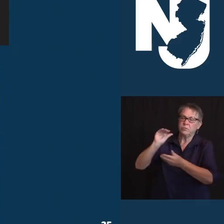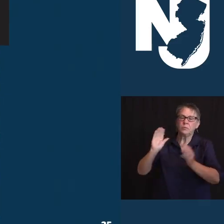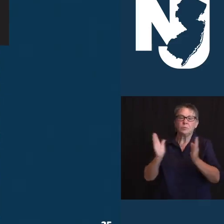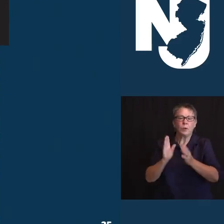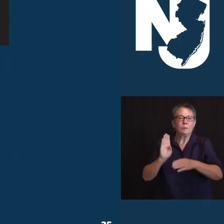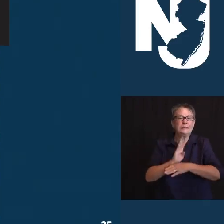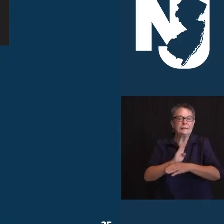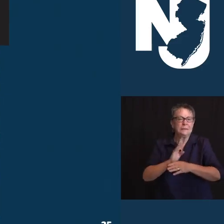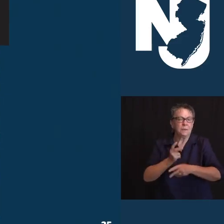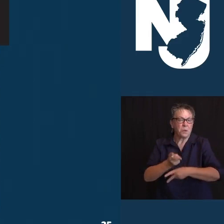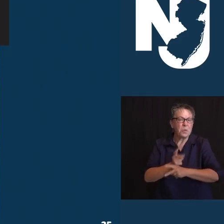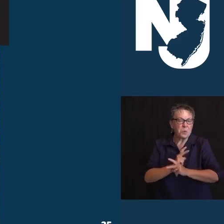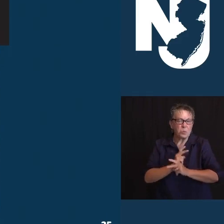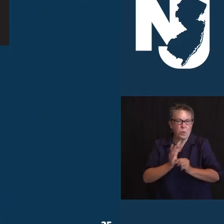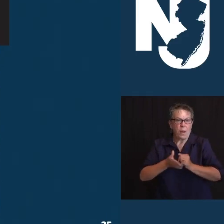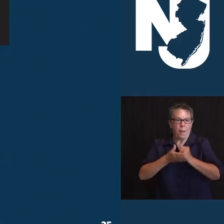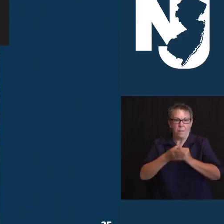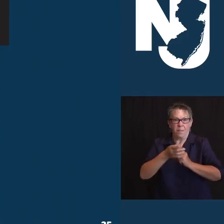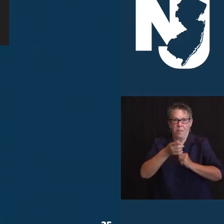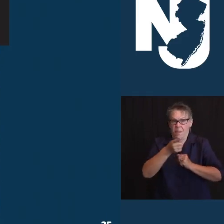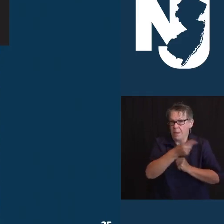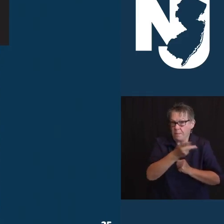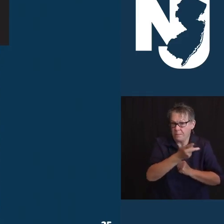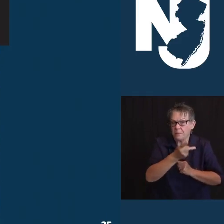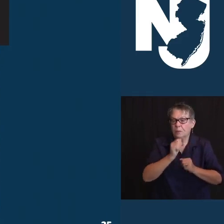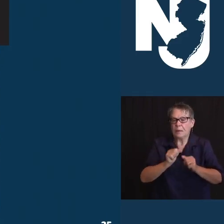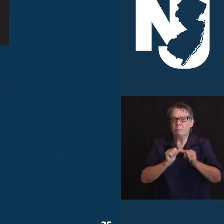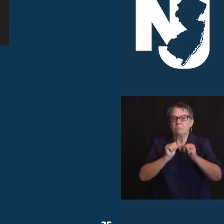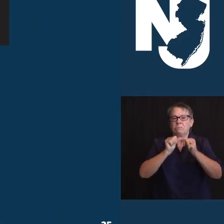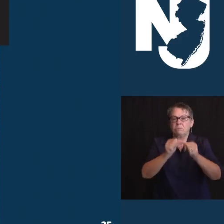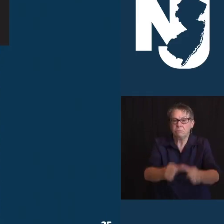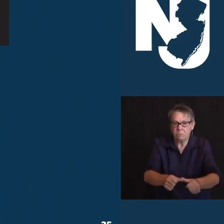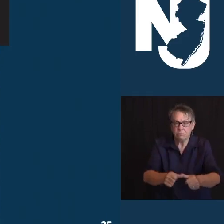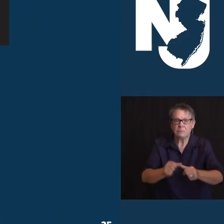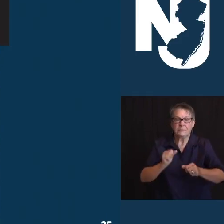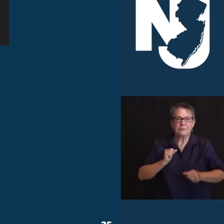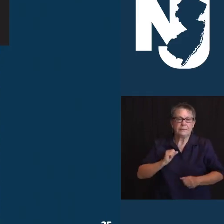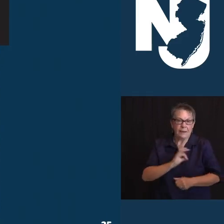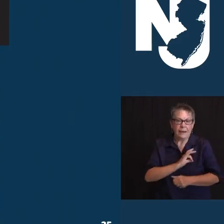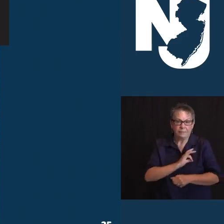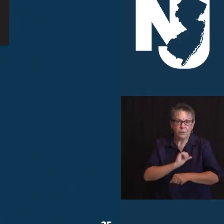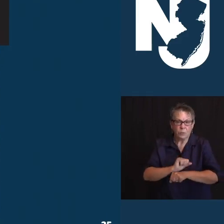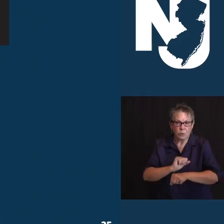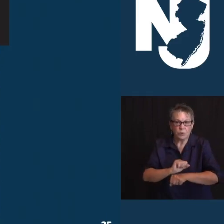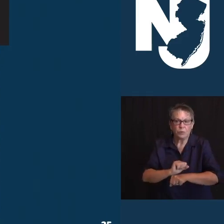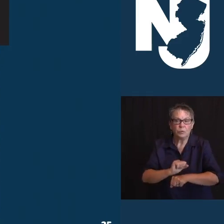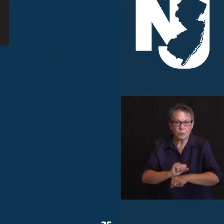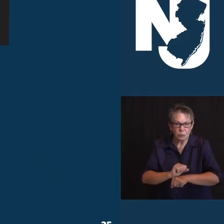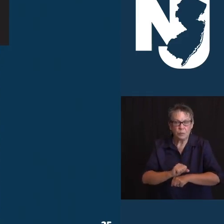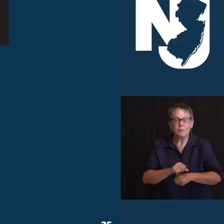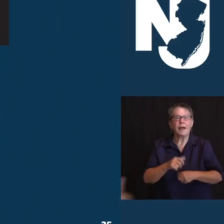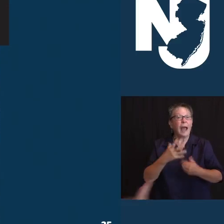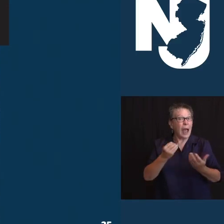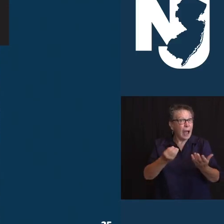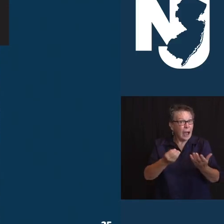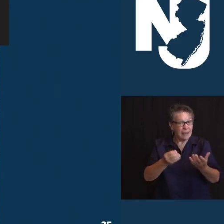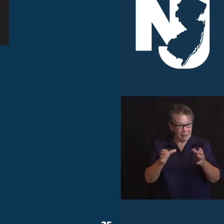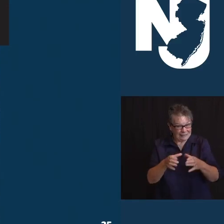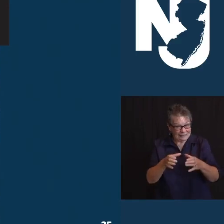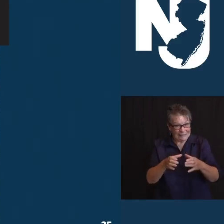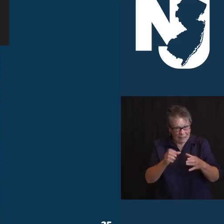Mary Claire and David's company growing, and they even have a new employee starting on September